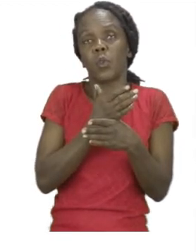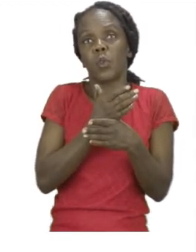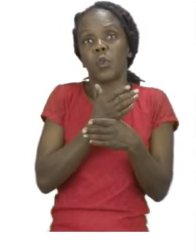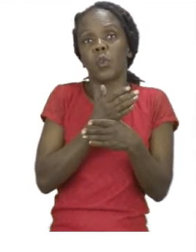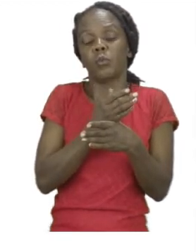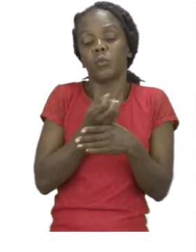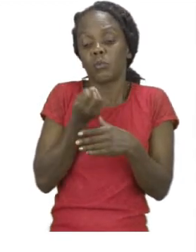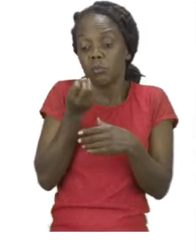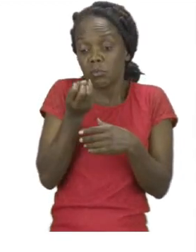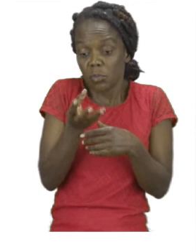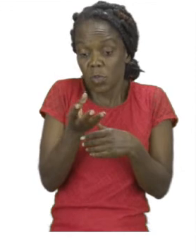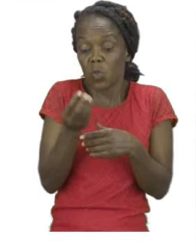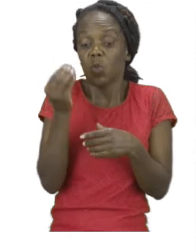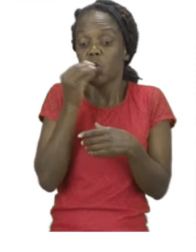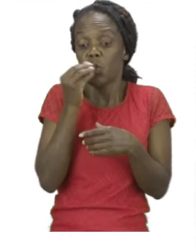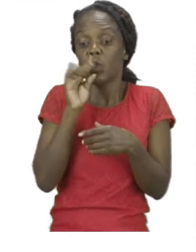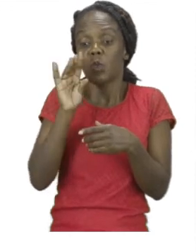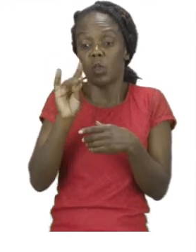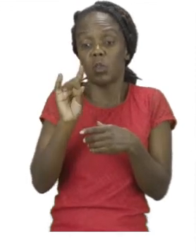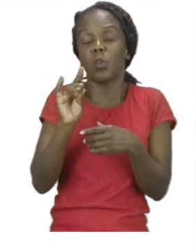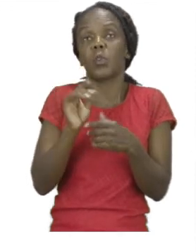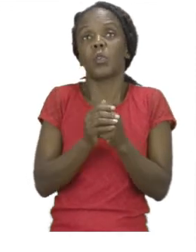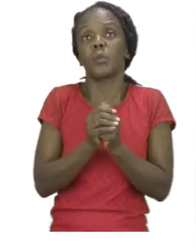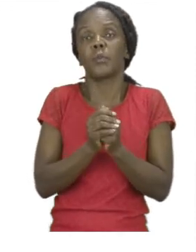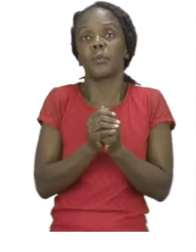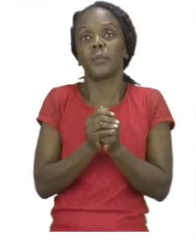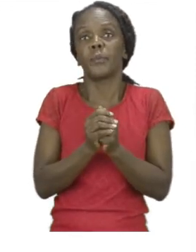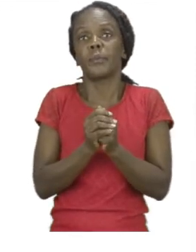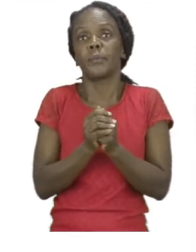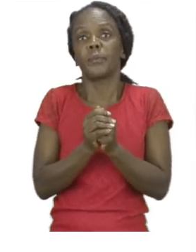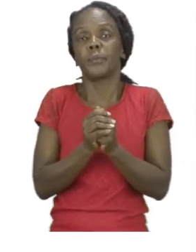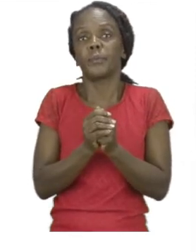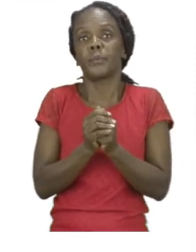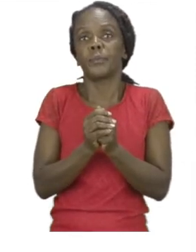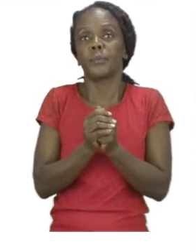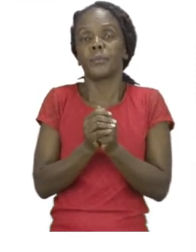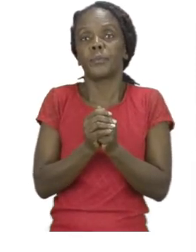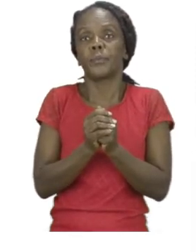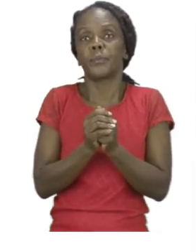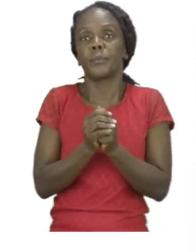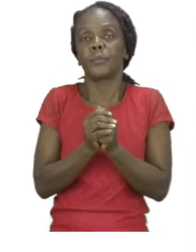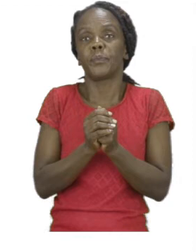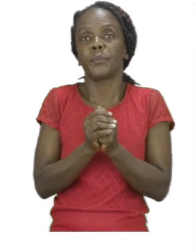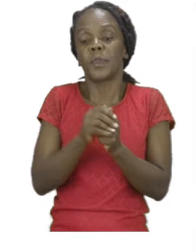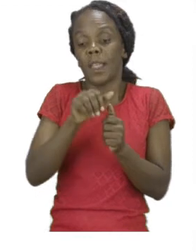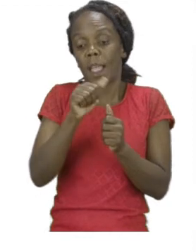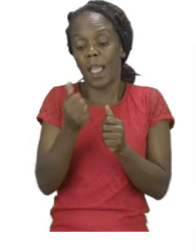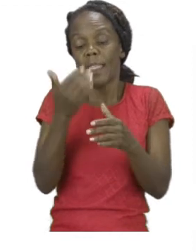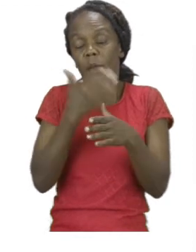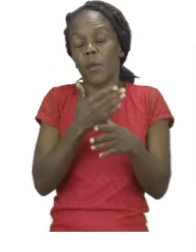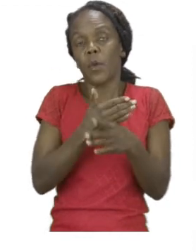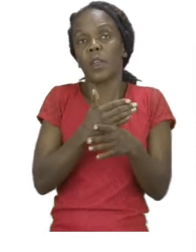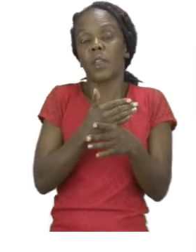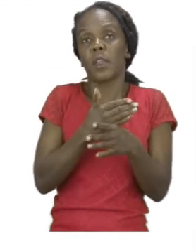dog. Oh, look at that dog, it looks so hungry. Then the other chore that we can see down below